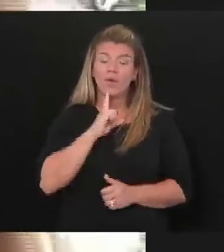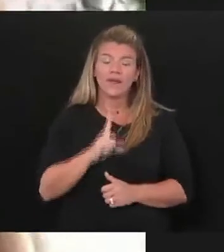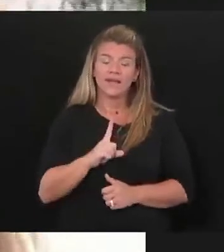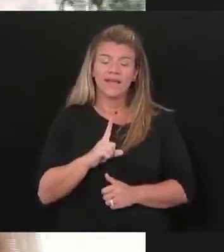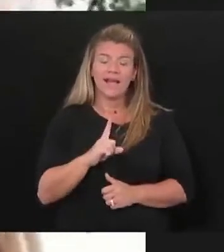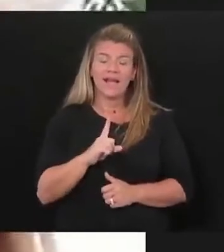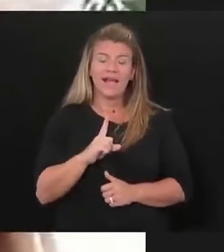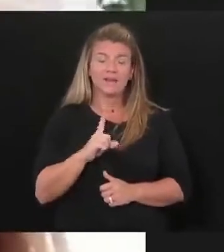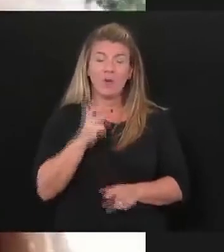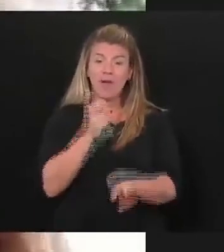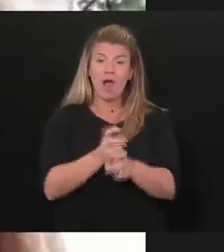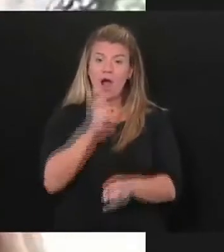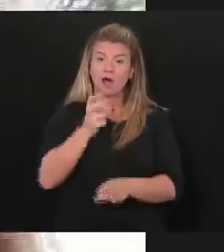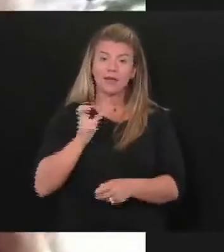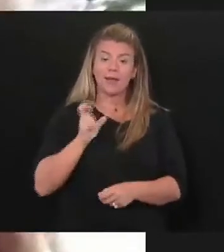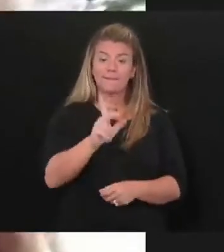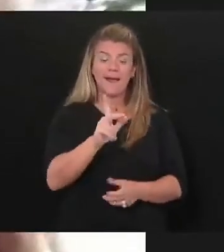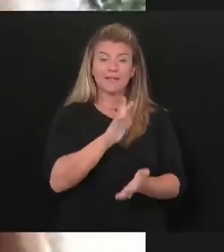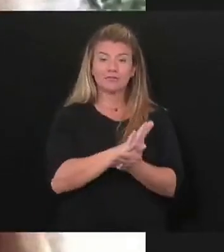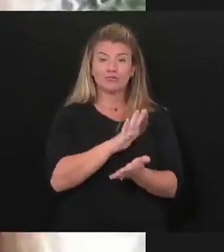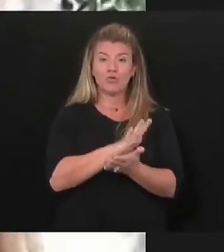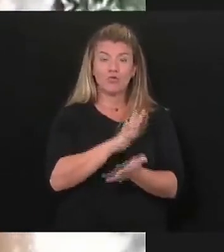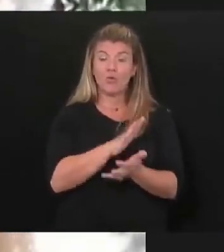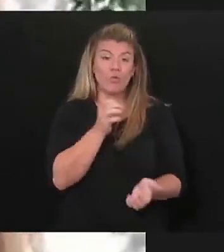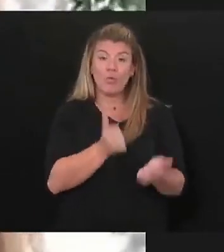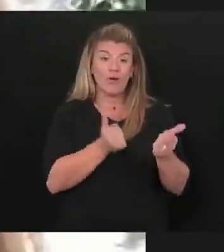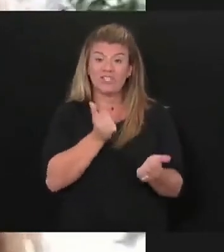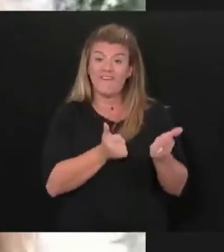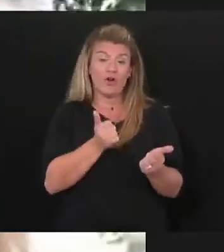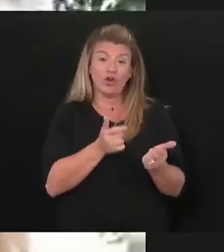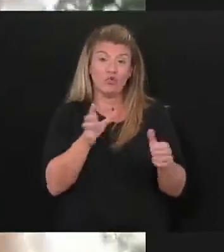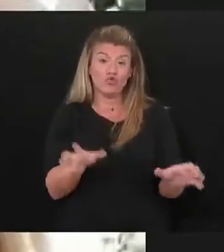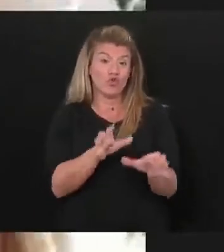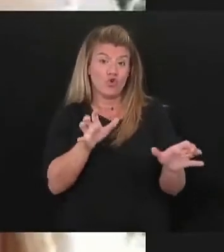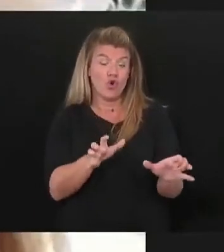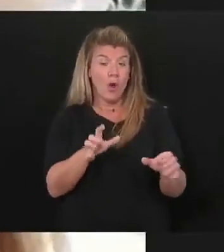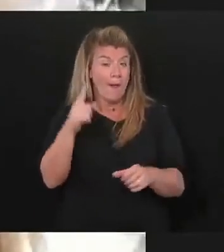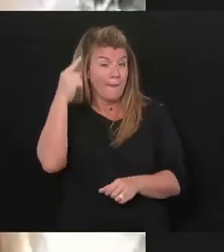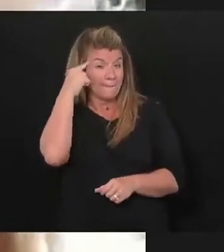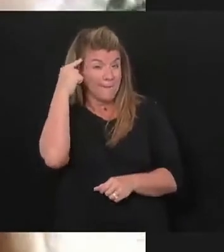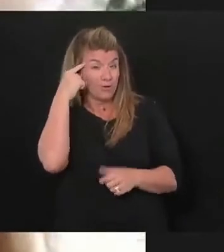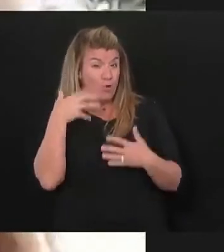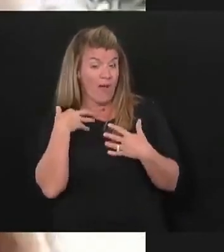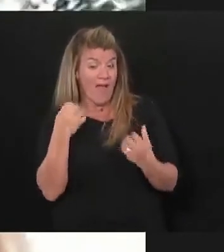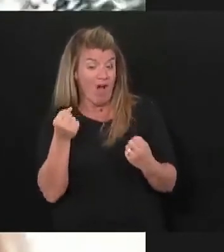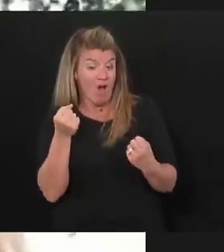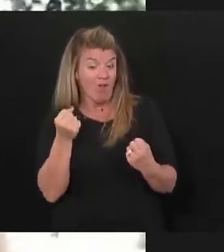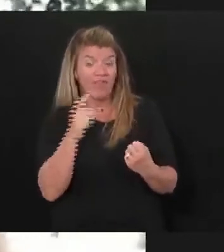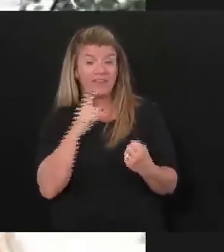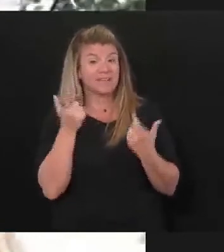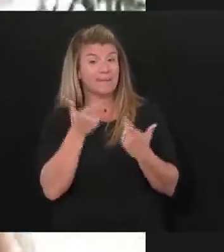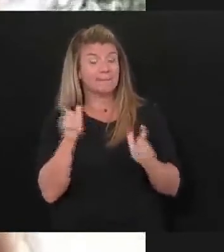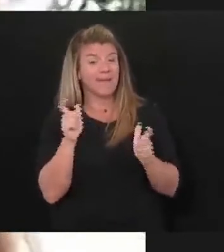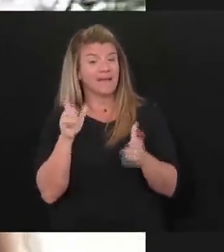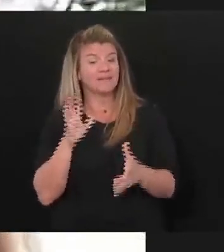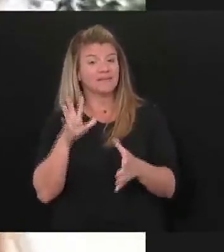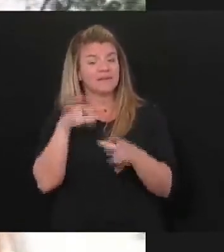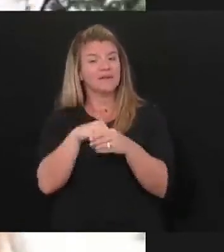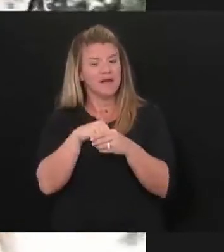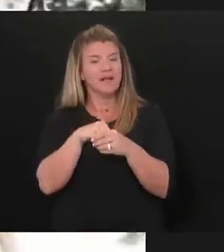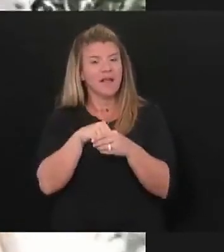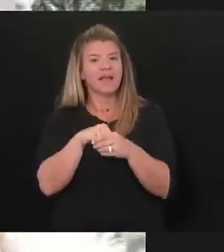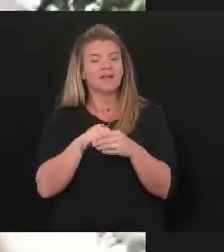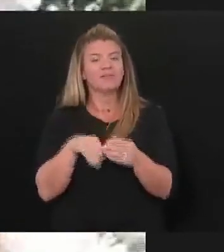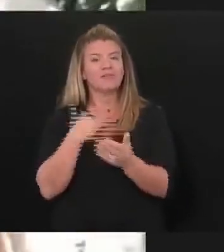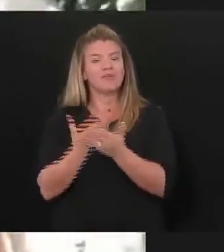to get back to school in whatever fashion it happens. Mental health is always a huge component of being at school.